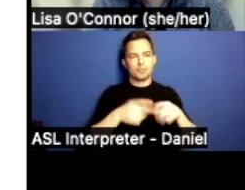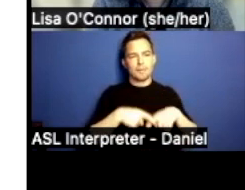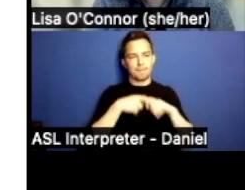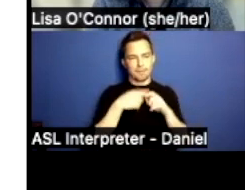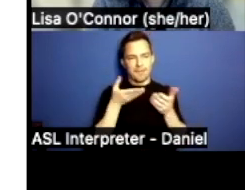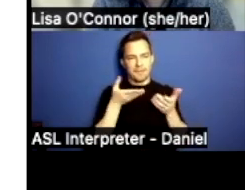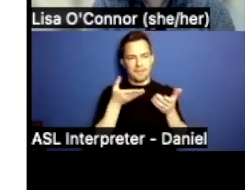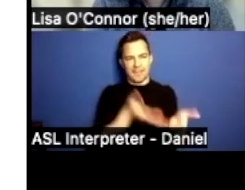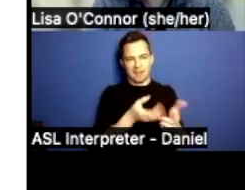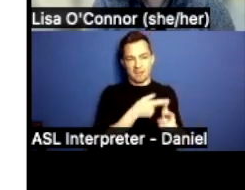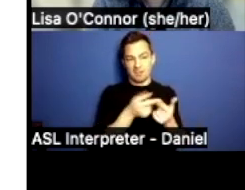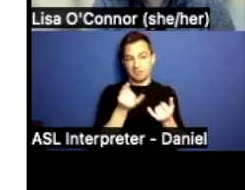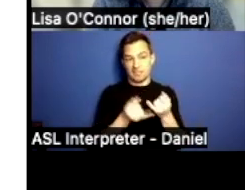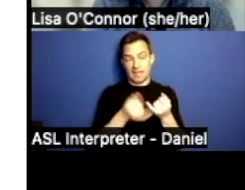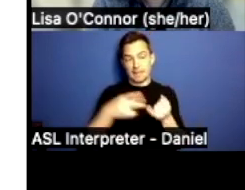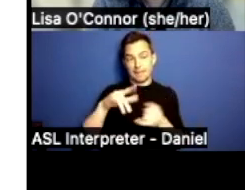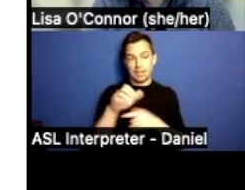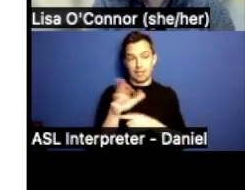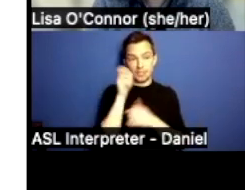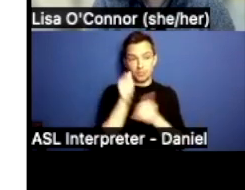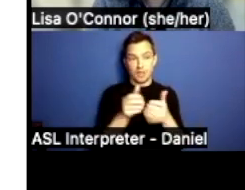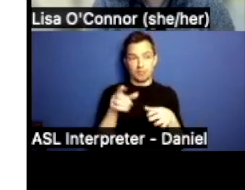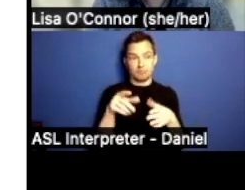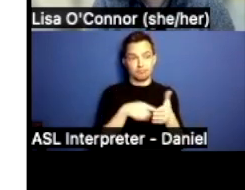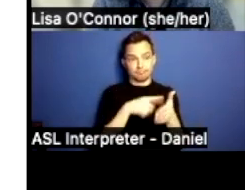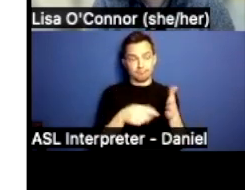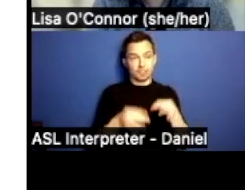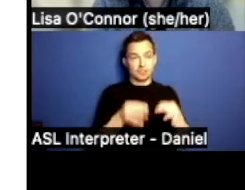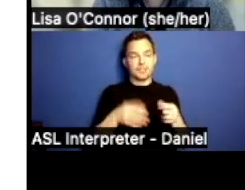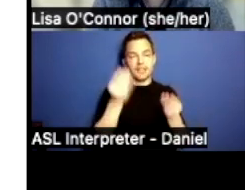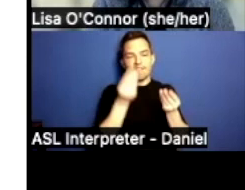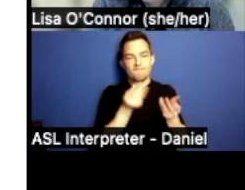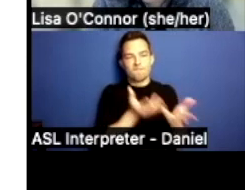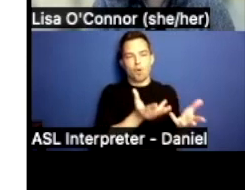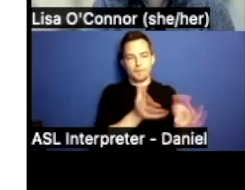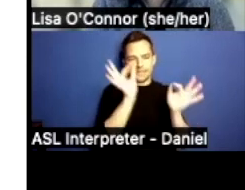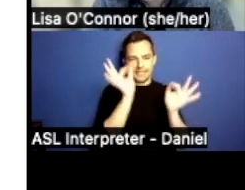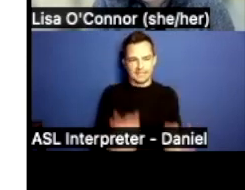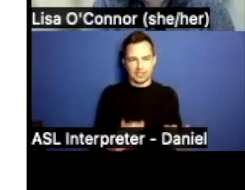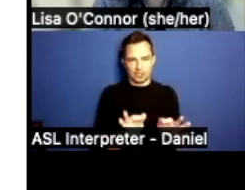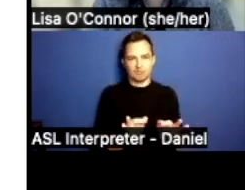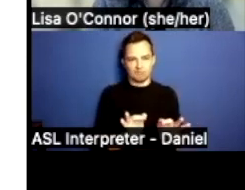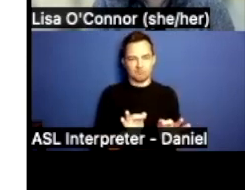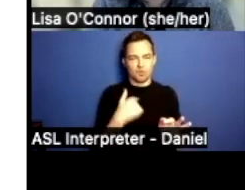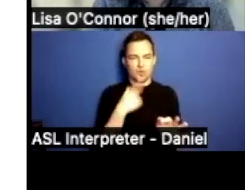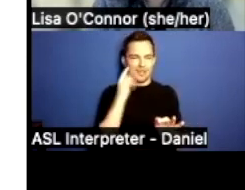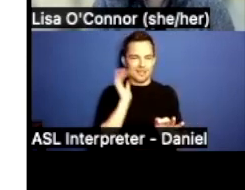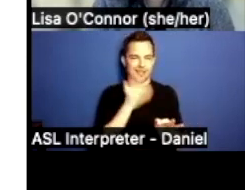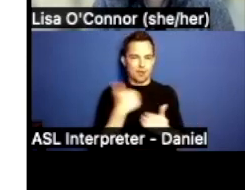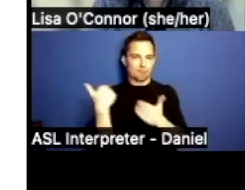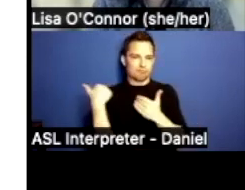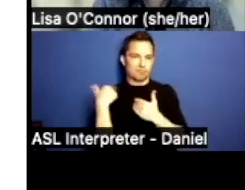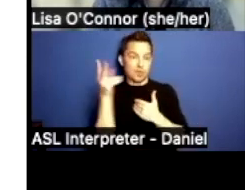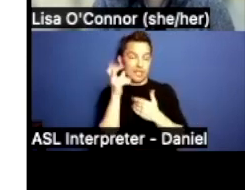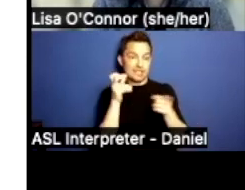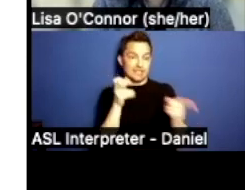then I'd say the last pillar of listening without judgment is informed decisions, that we think it's our job to listen to